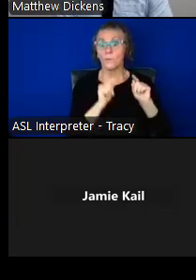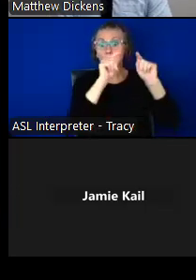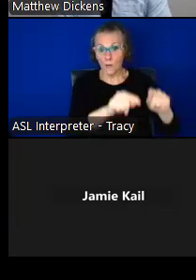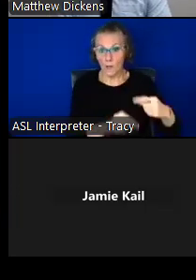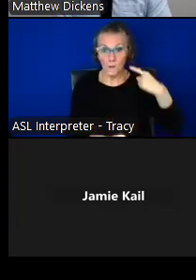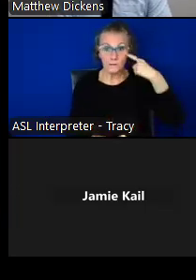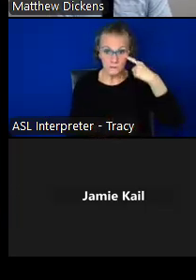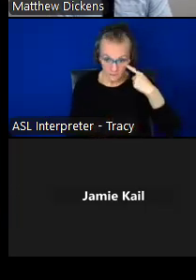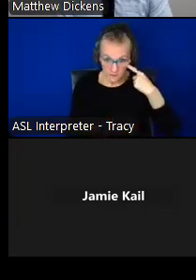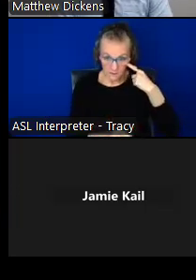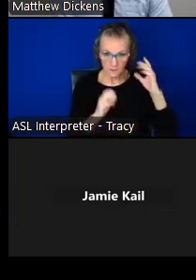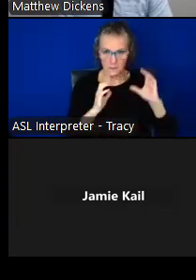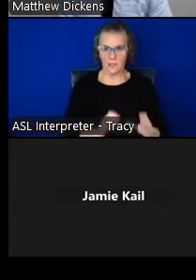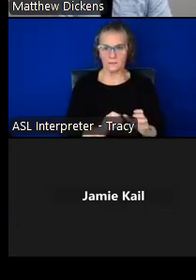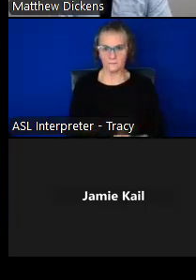our clients.